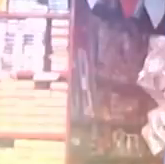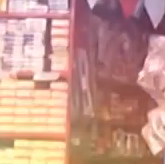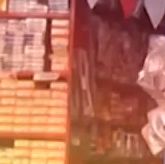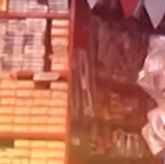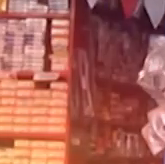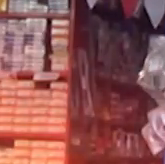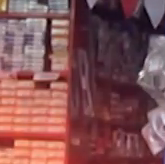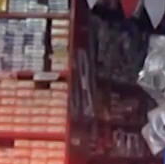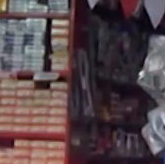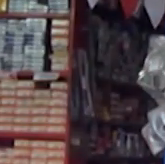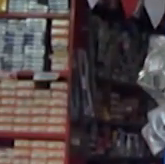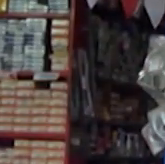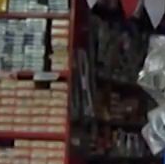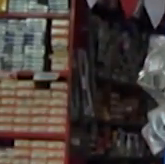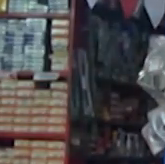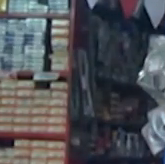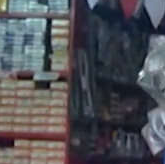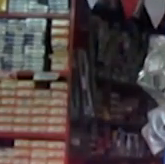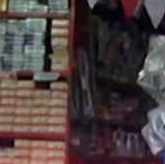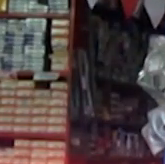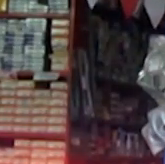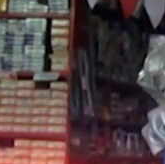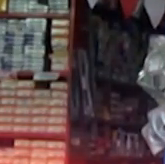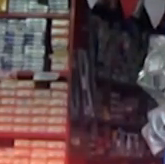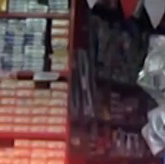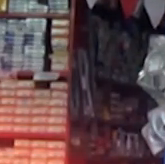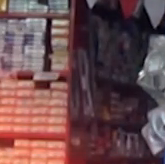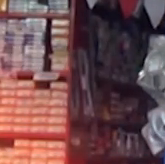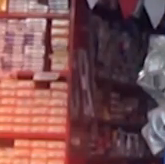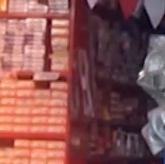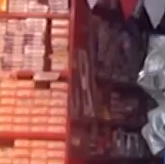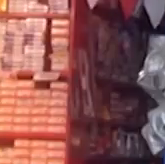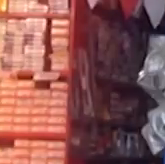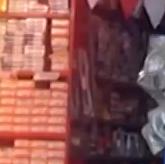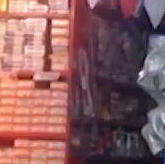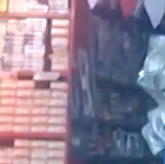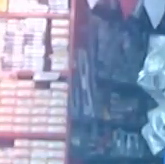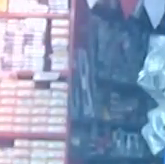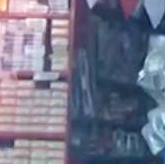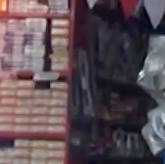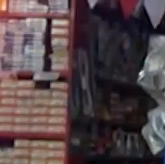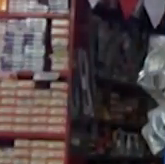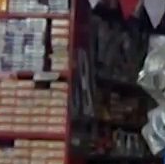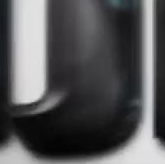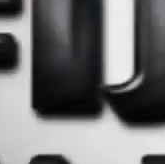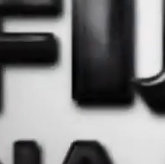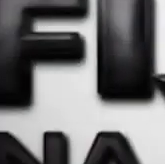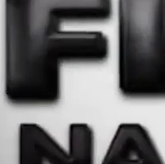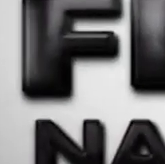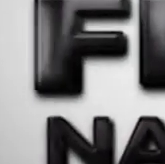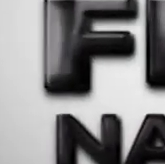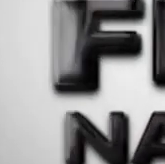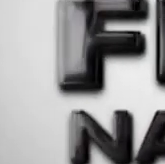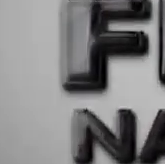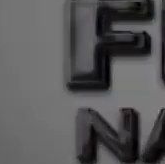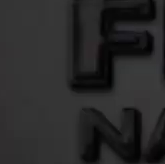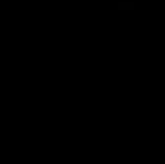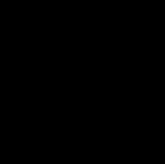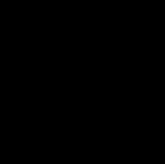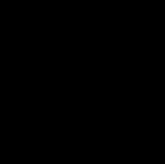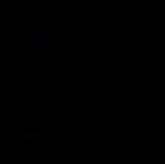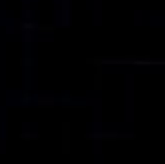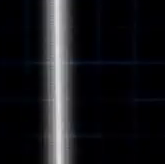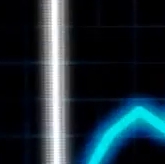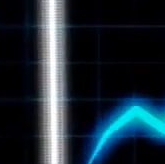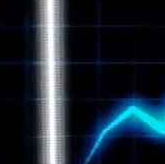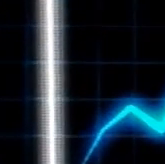Pula nadang bawa prosesan ngerse, ngor keraki. Do televisi na barong na Radio Fiji 1 nandomo ibiti. Radio Fiji 1 nandomo